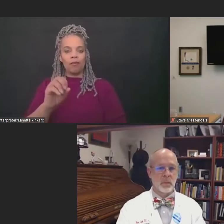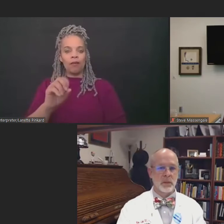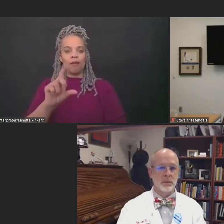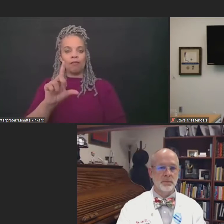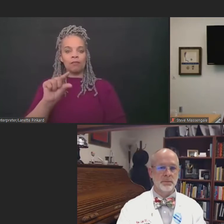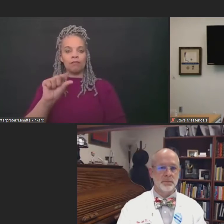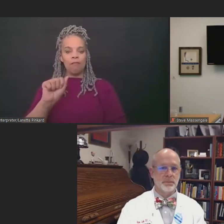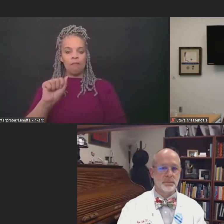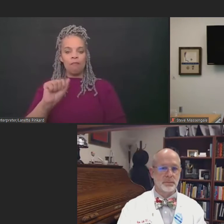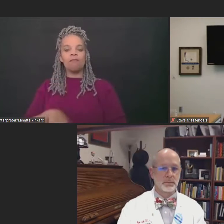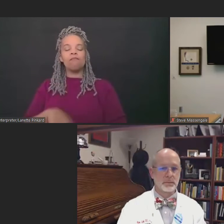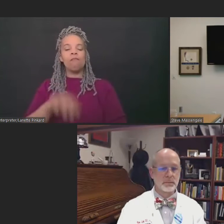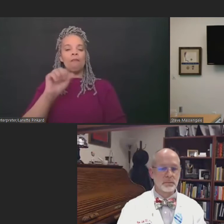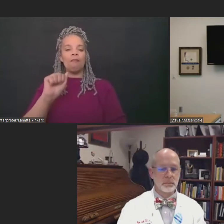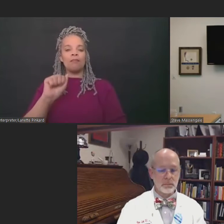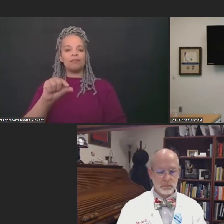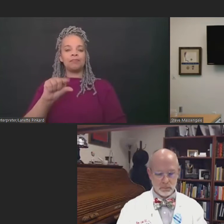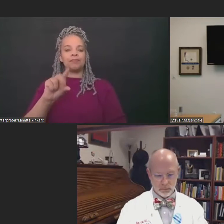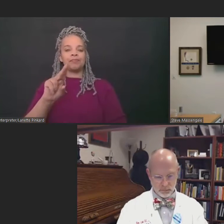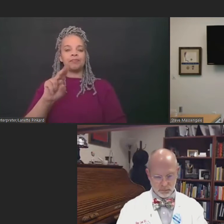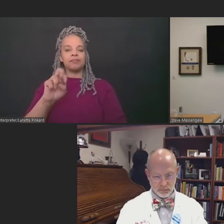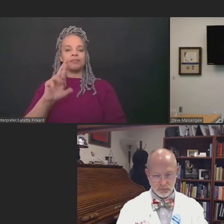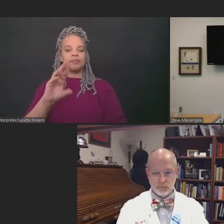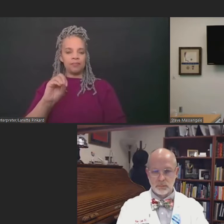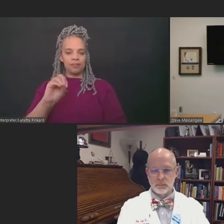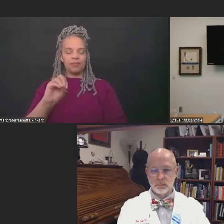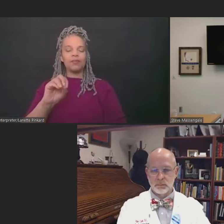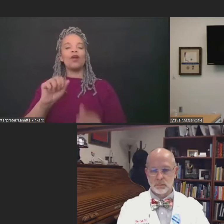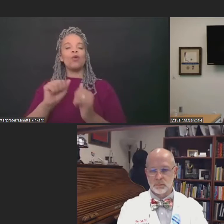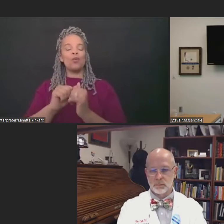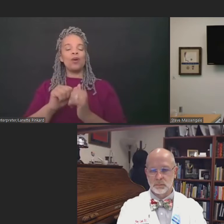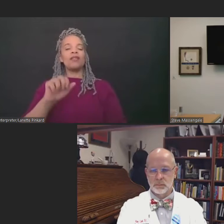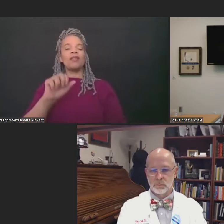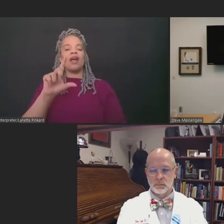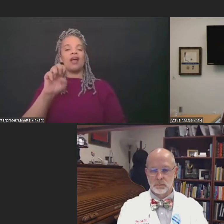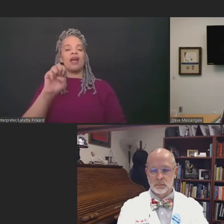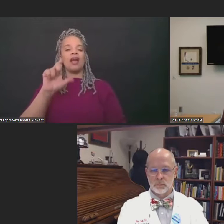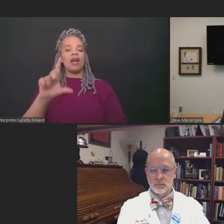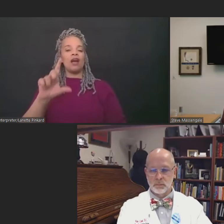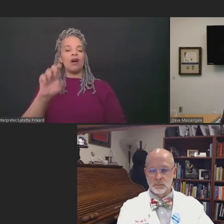Thank you, Grace. Next, we have Olga Aguero with El Editor.